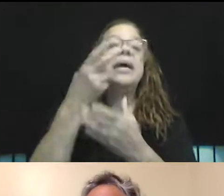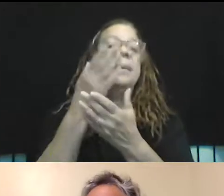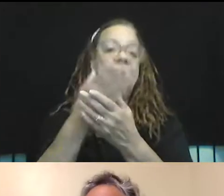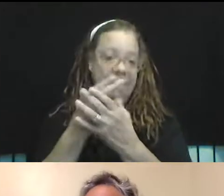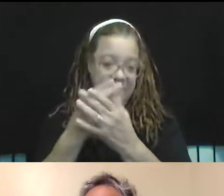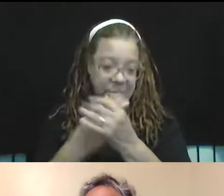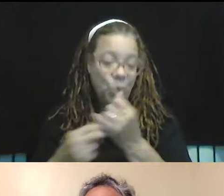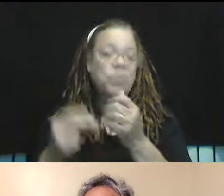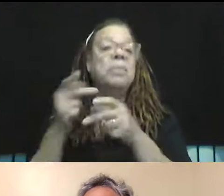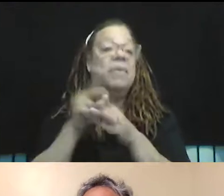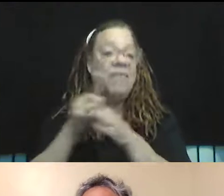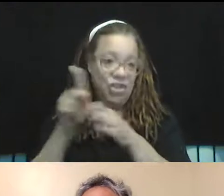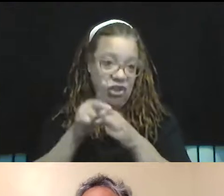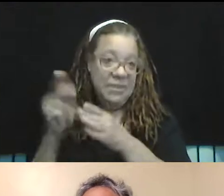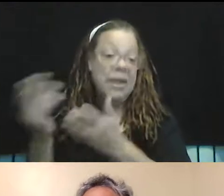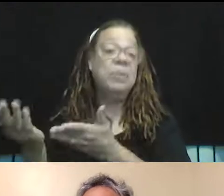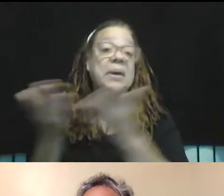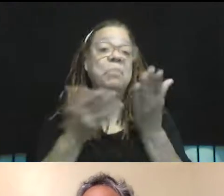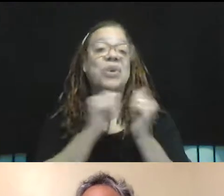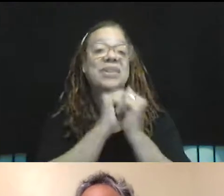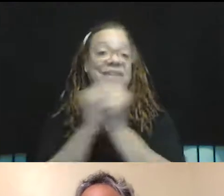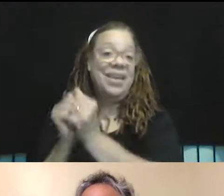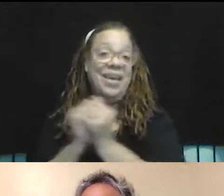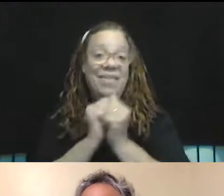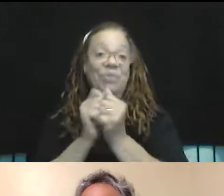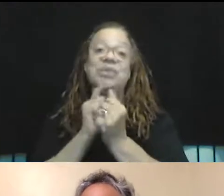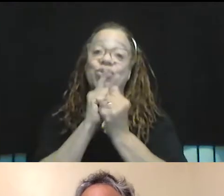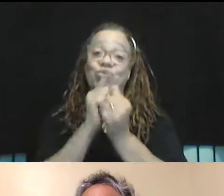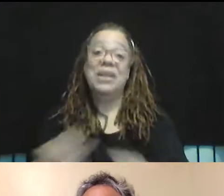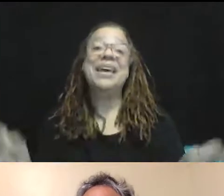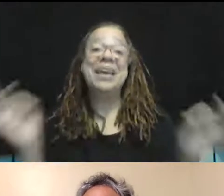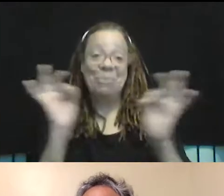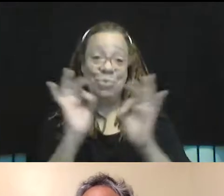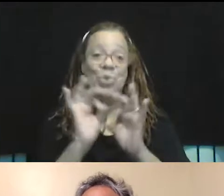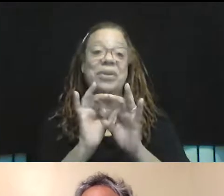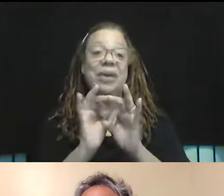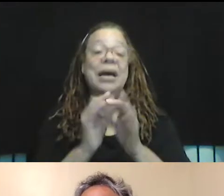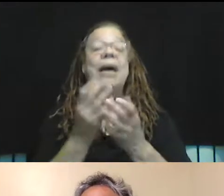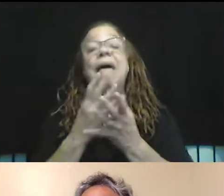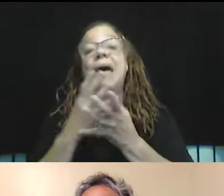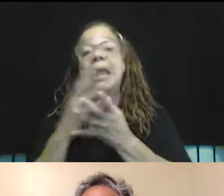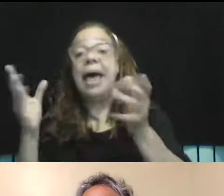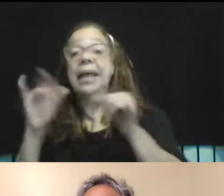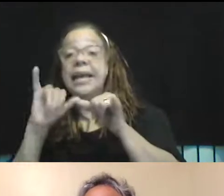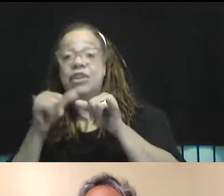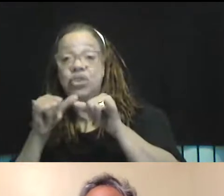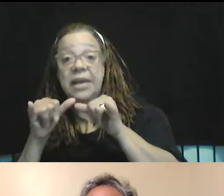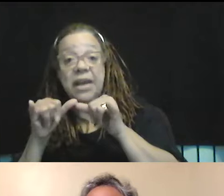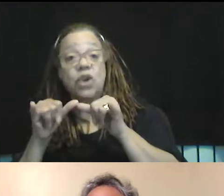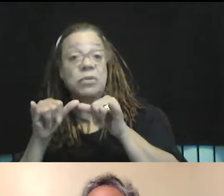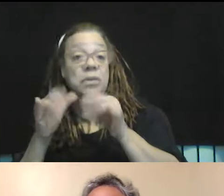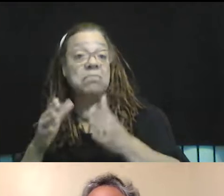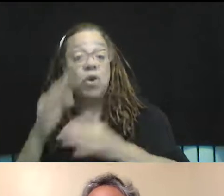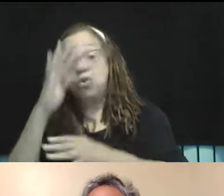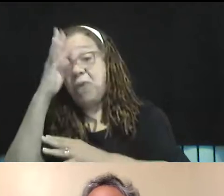bring together, which is very Yeah. important. Yeah. I know a lot of Creativity. engineers too have creative outlets, and they